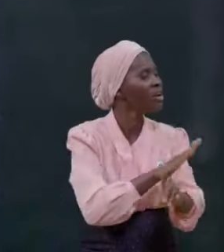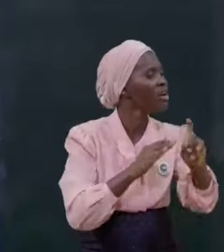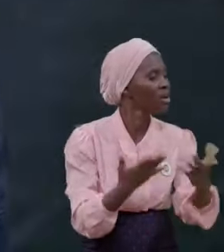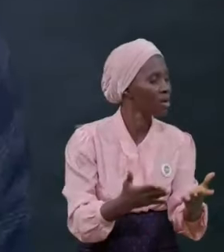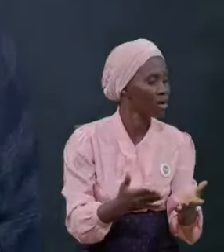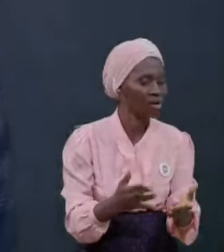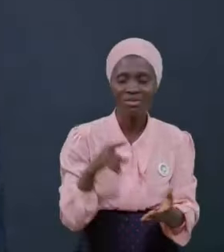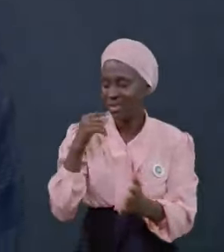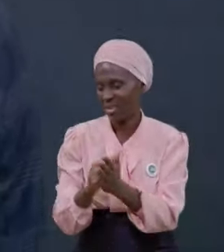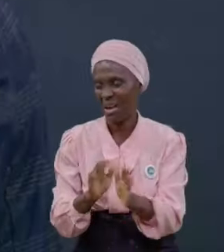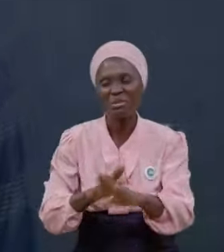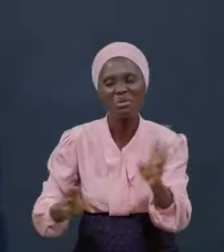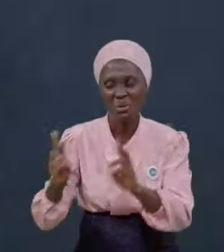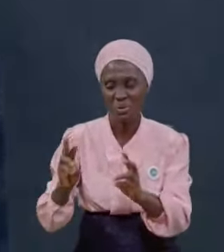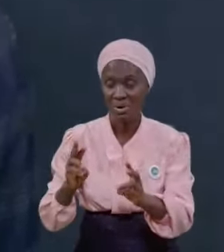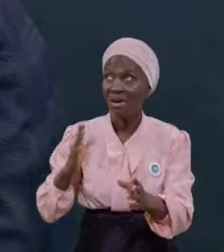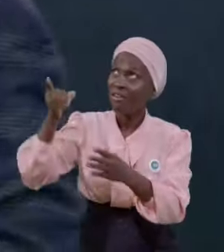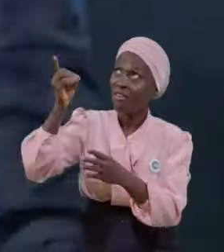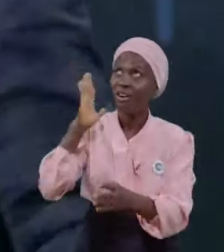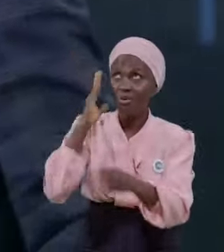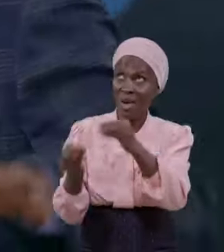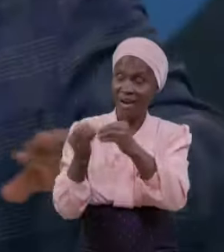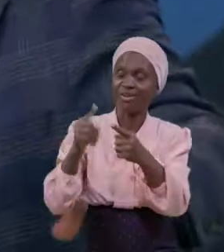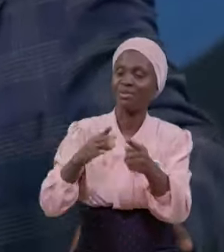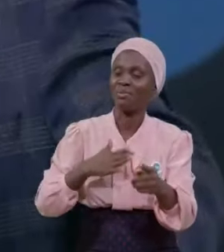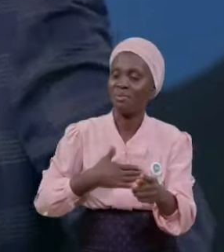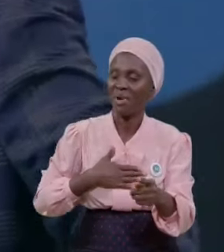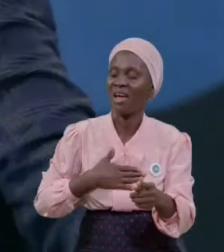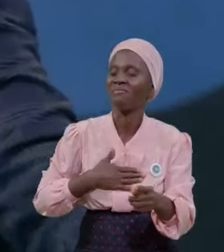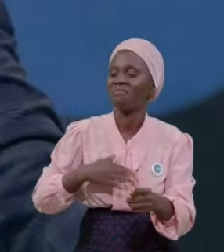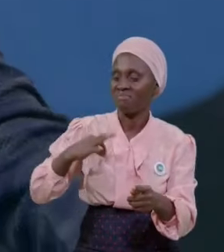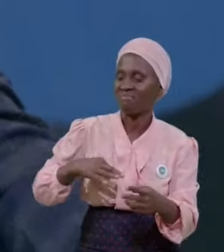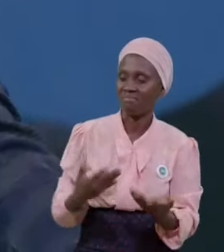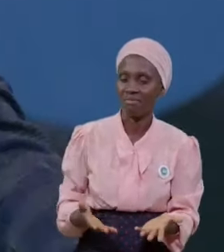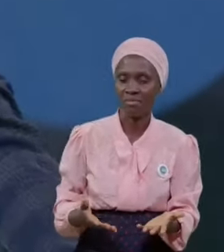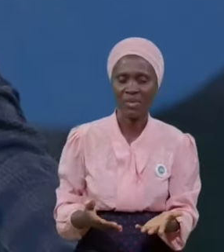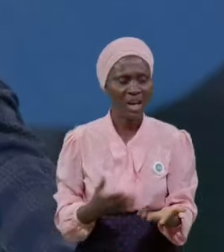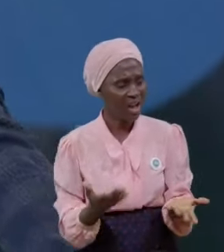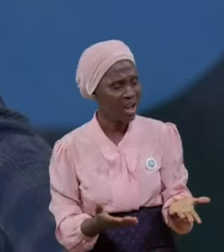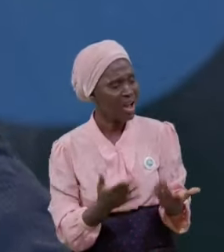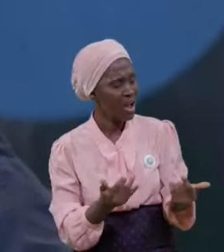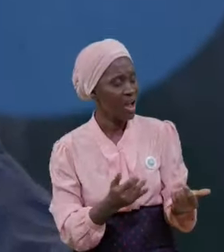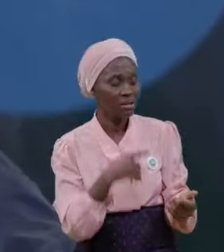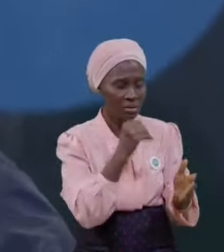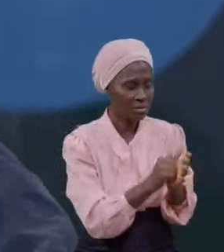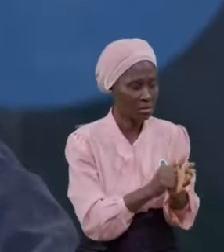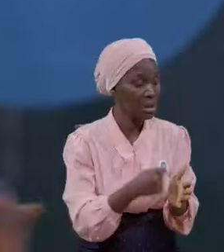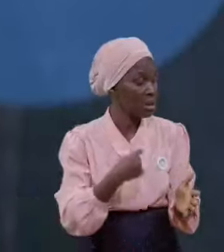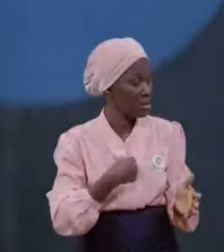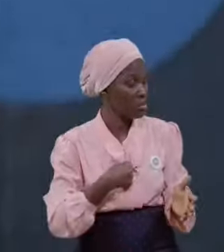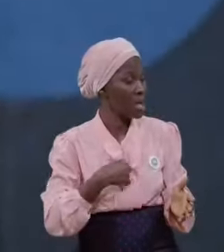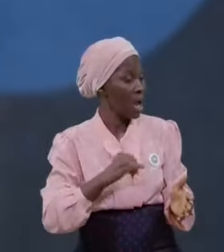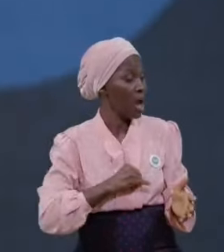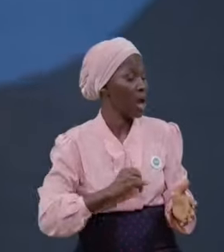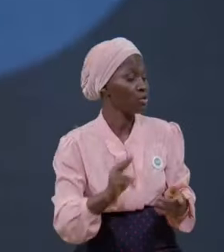anymore. I used to have that kind of profit when I was just a church goer. I was just a bench warmer. I